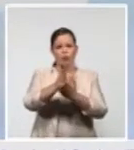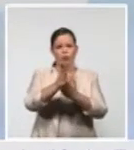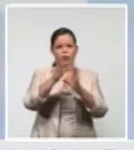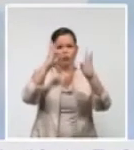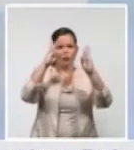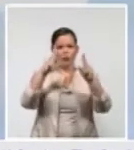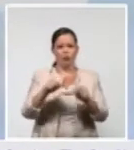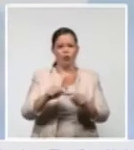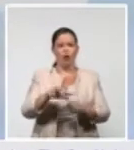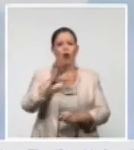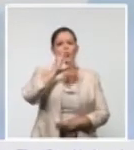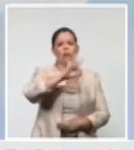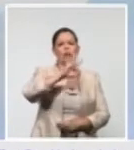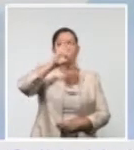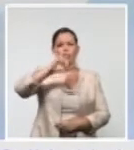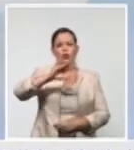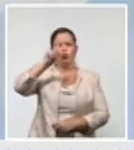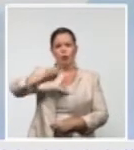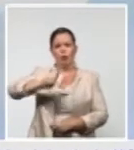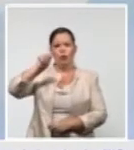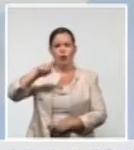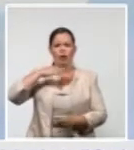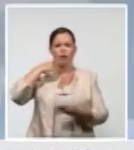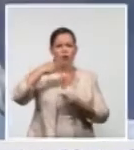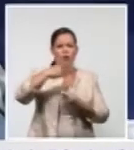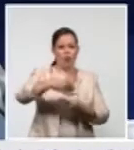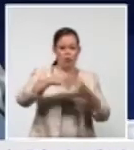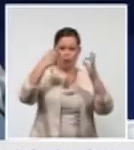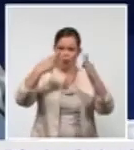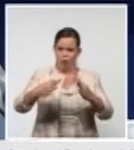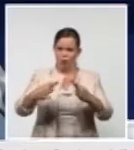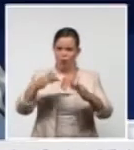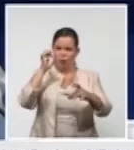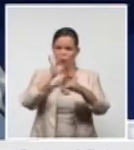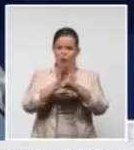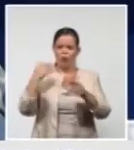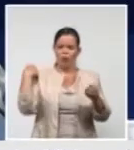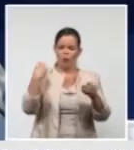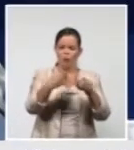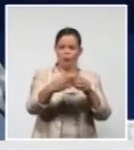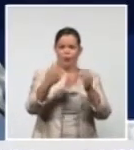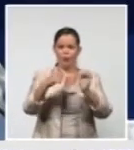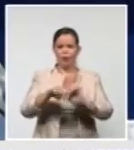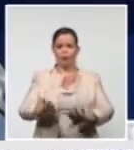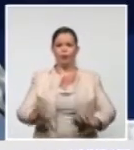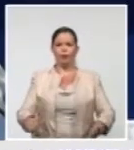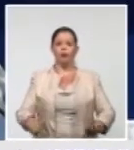575, or 98.5%, are clinically stable.